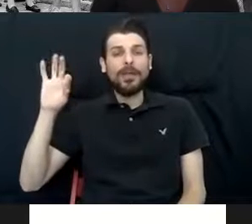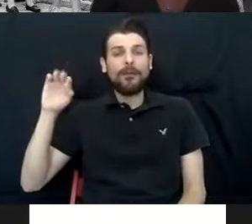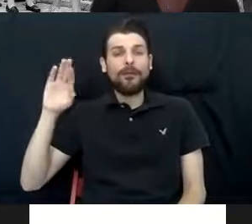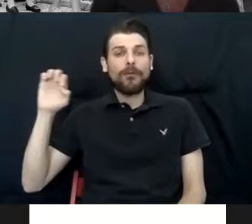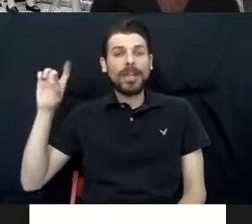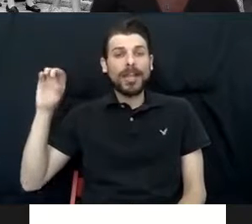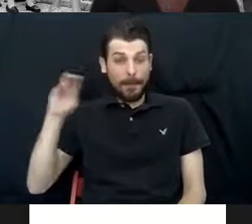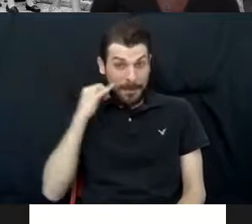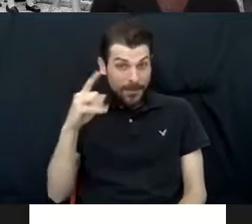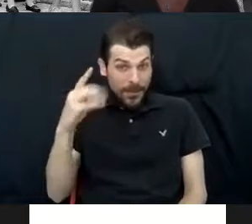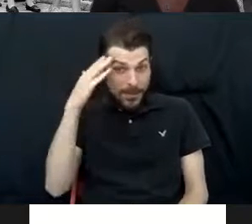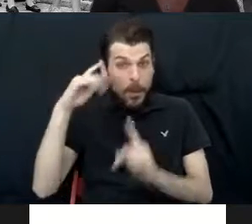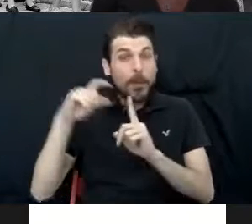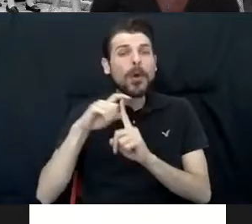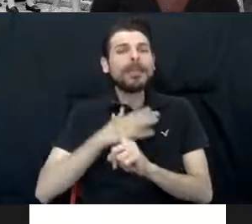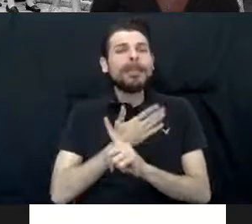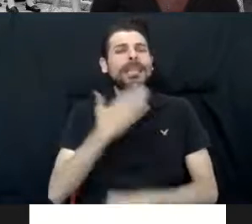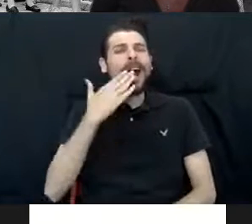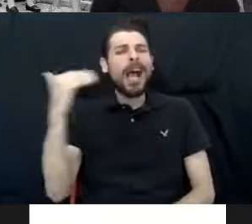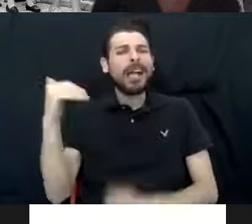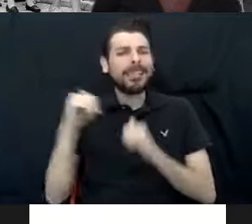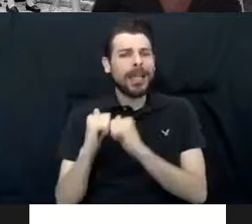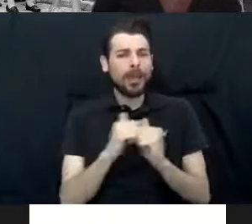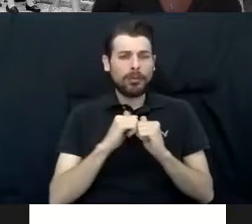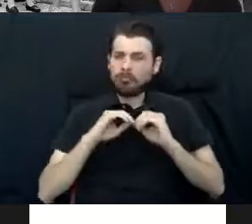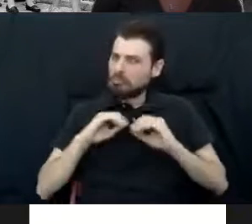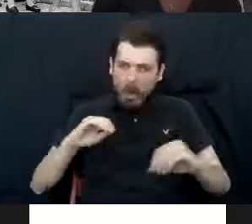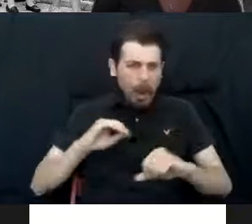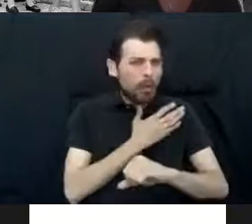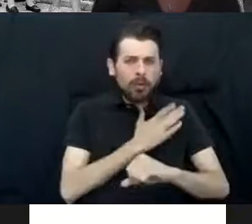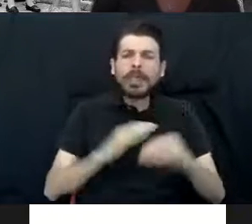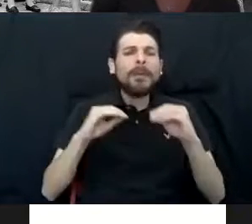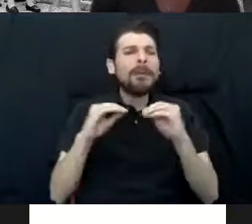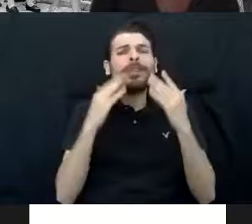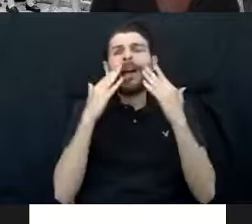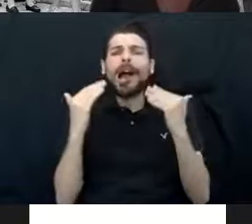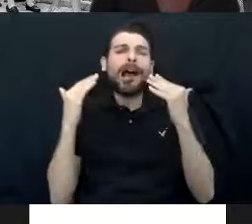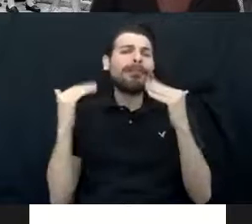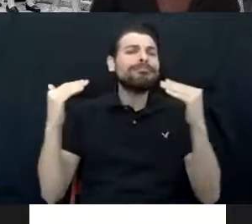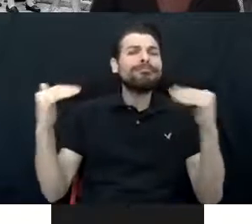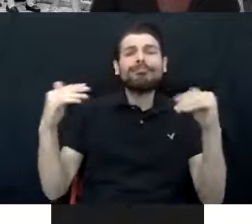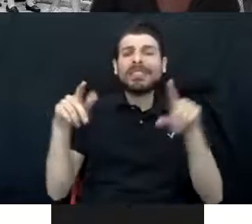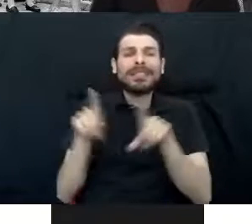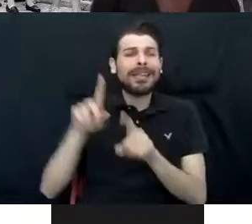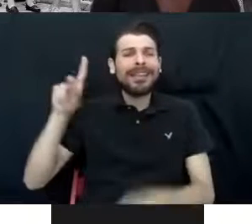All right, we're gonna do it a cappella today, just like Karen and the rest